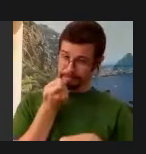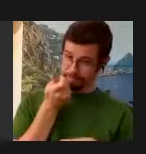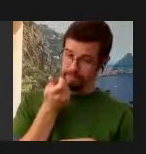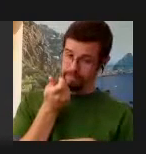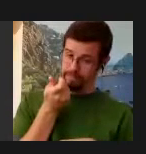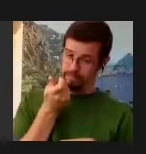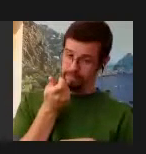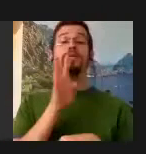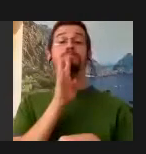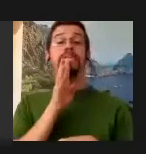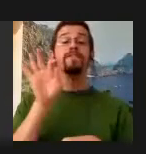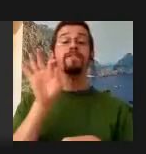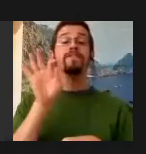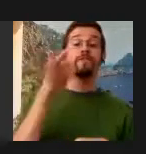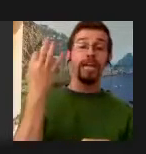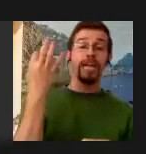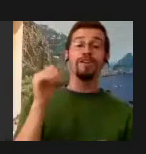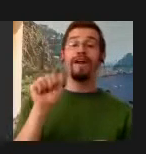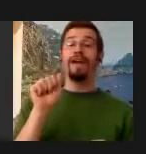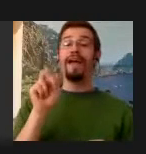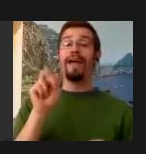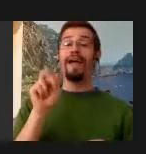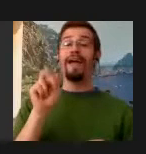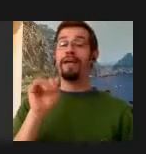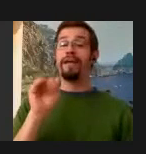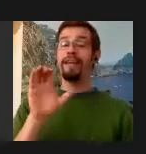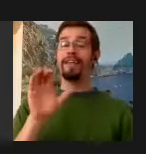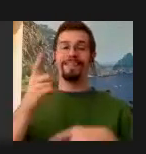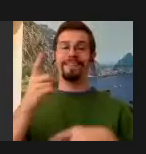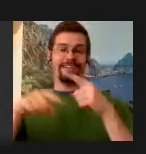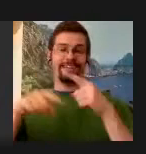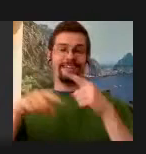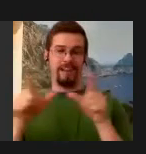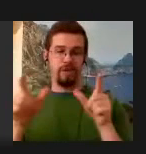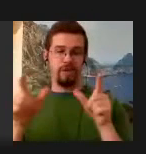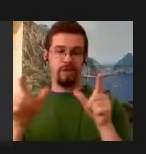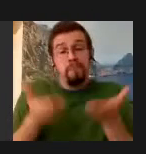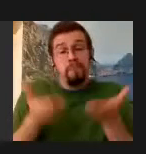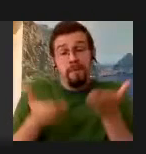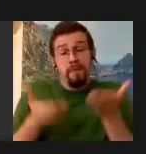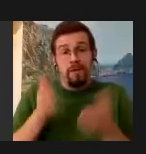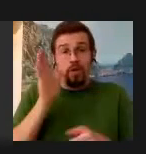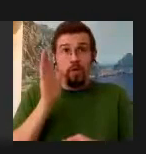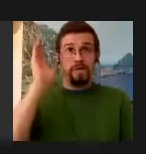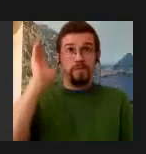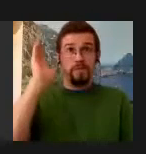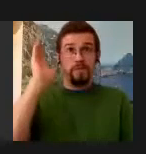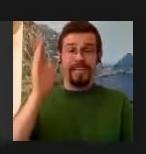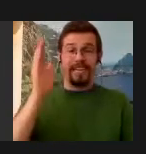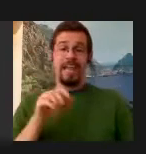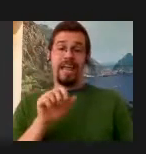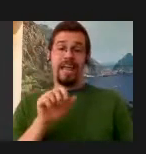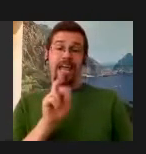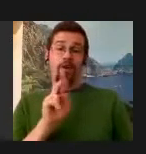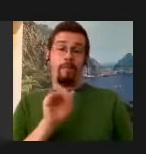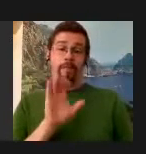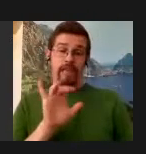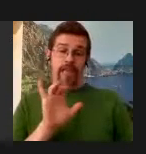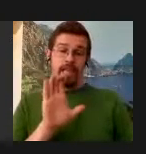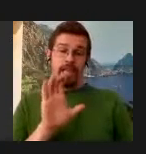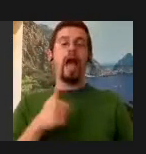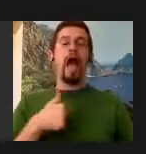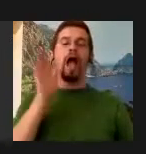and Arabic and sign language. So she will be maybe presenting using Arabic, and I will be translating for